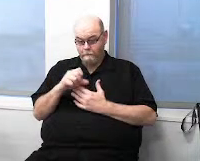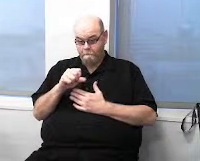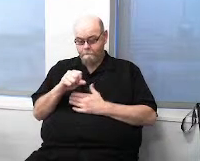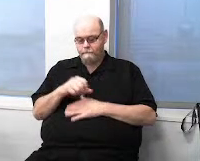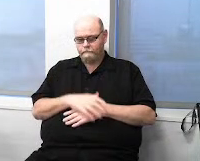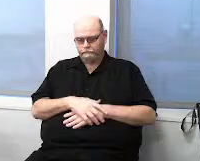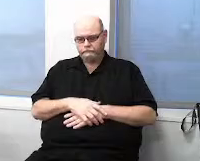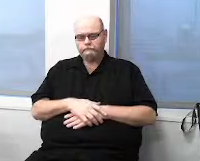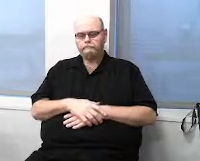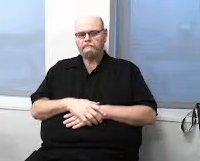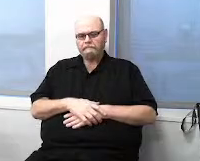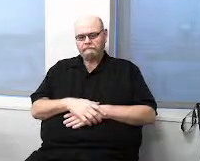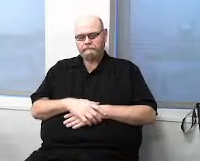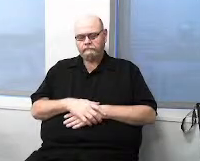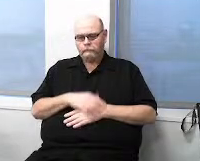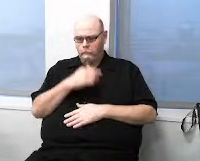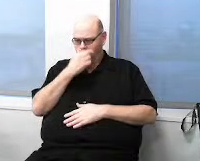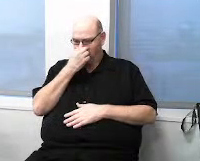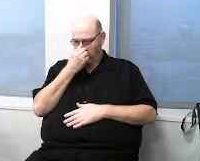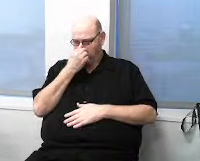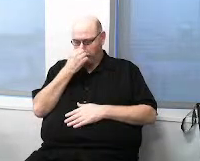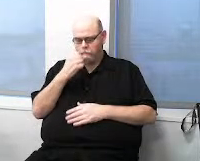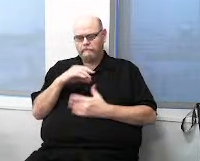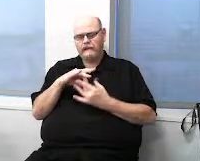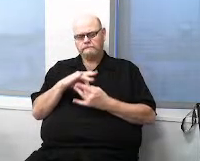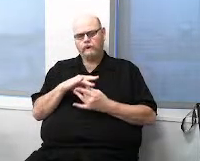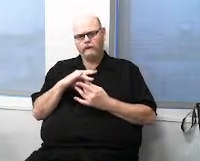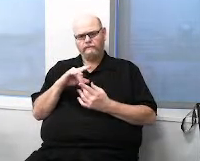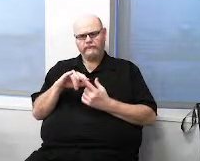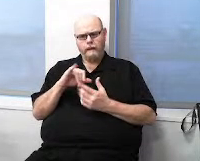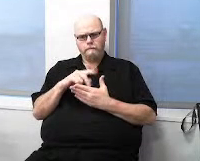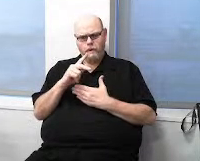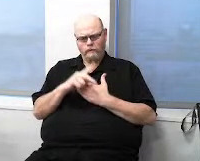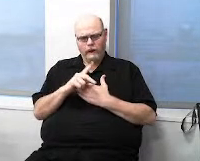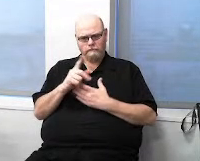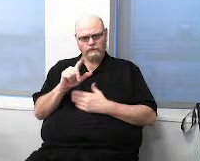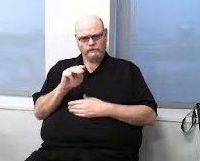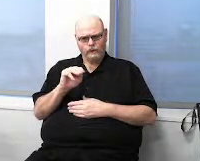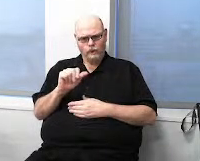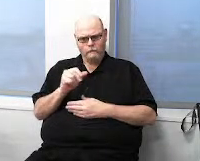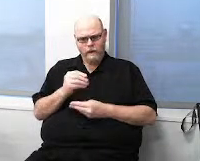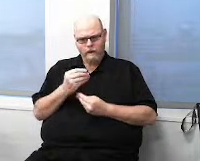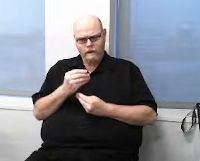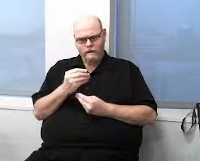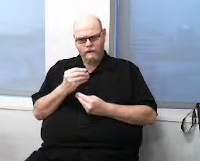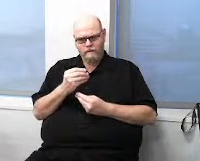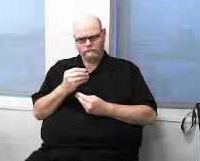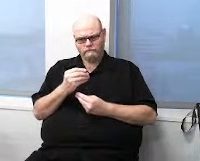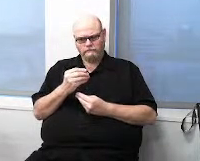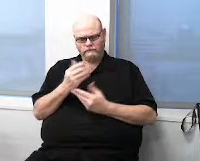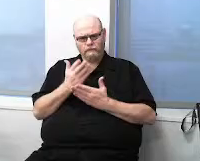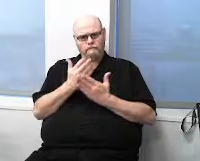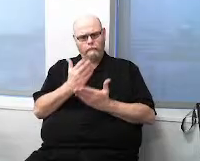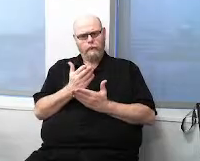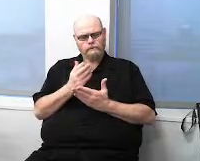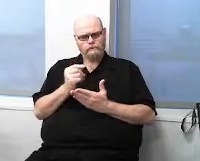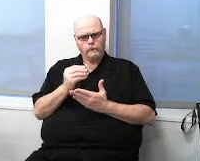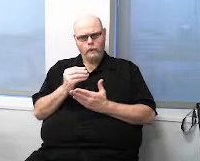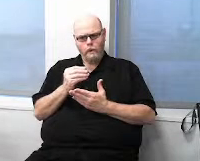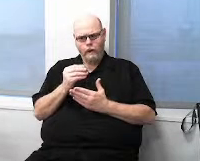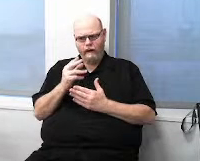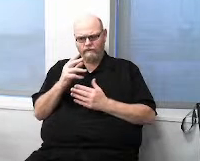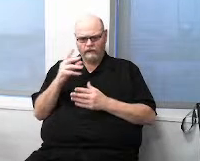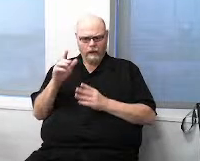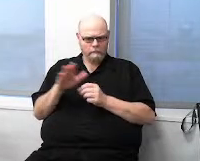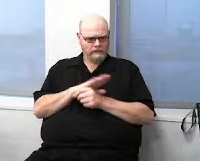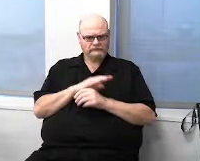Yes. As part of the distribution grid reliability program, does LUMA propose to perform comprehensive